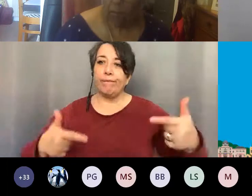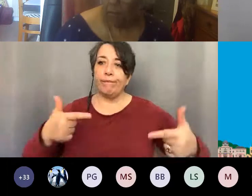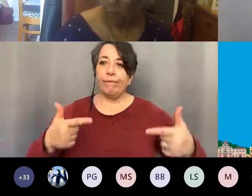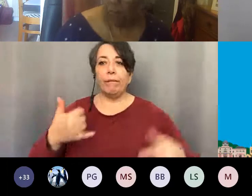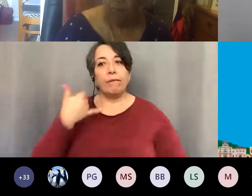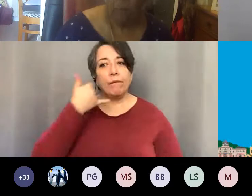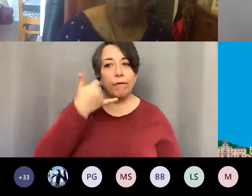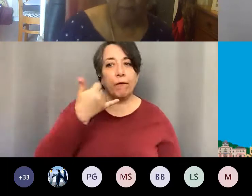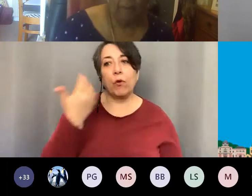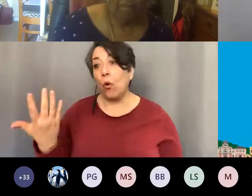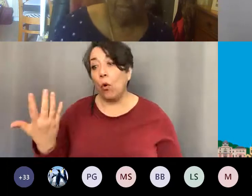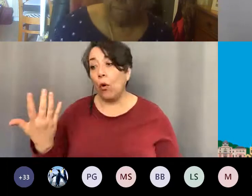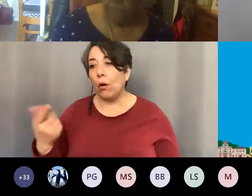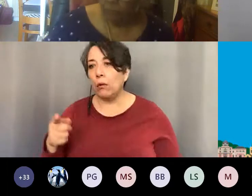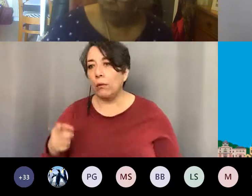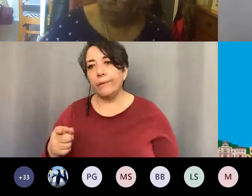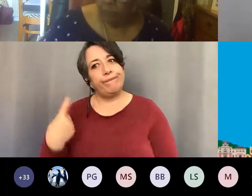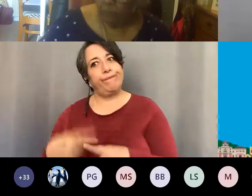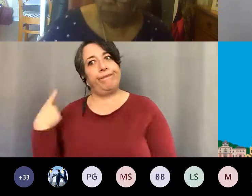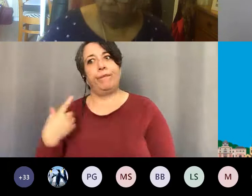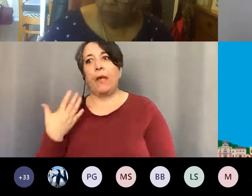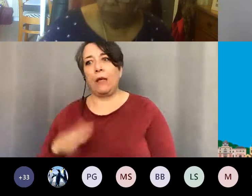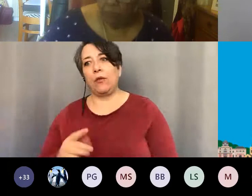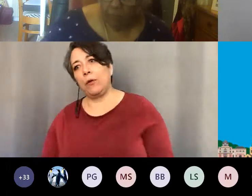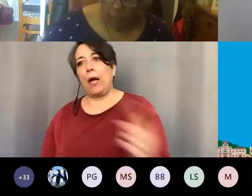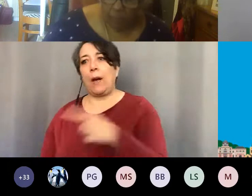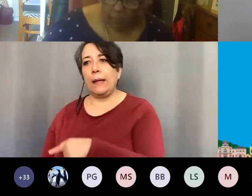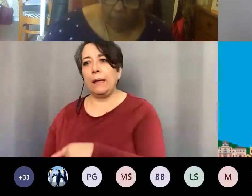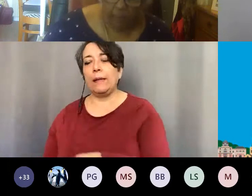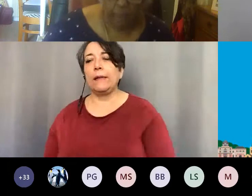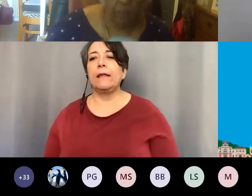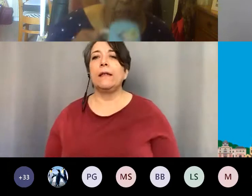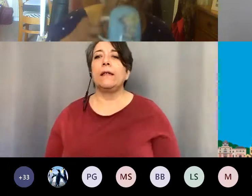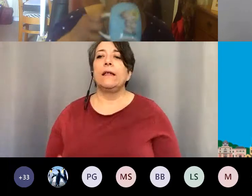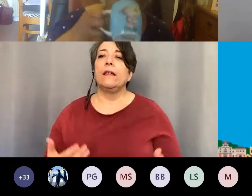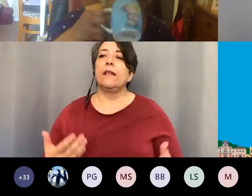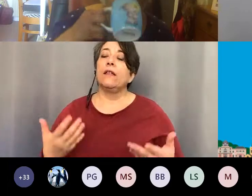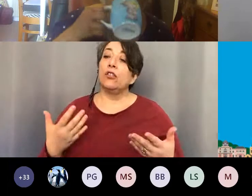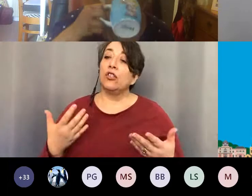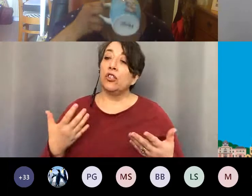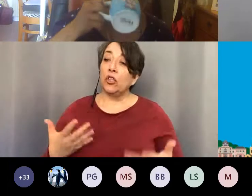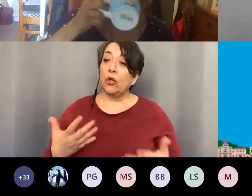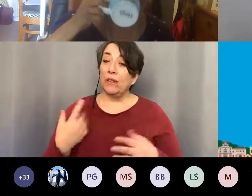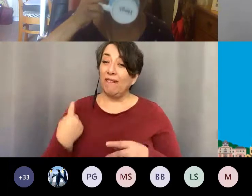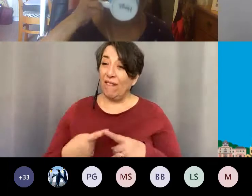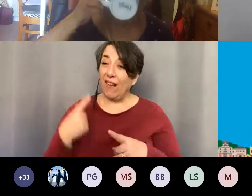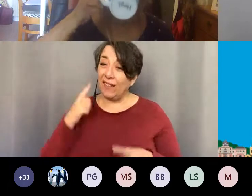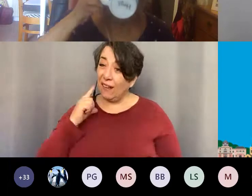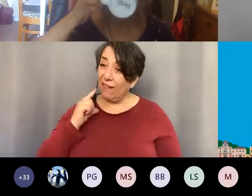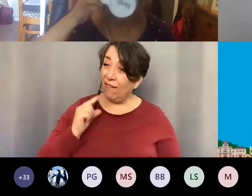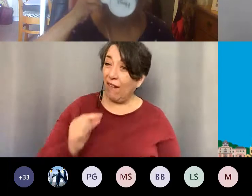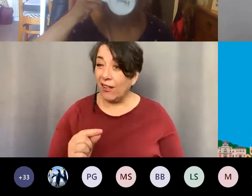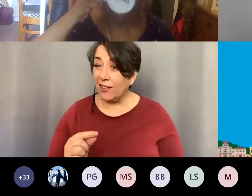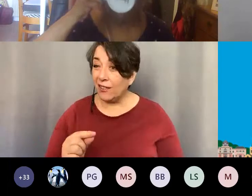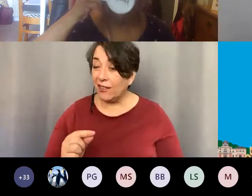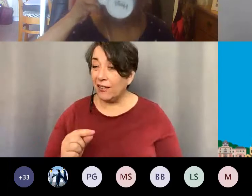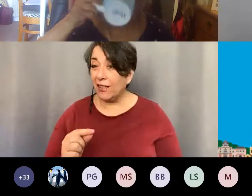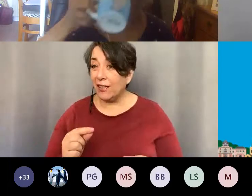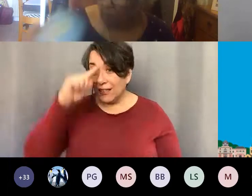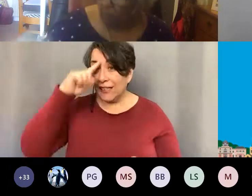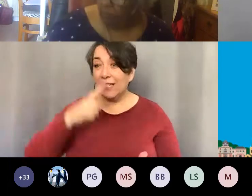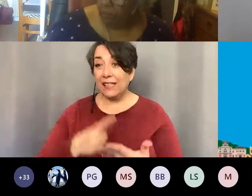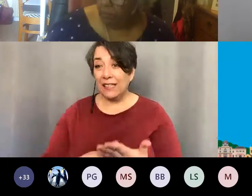actually I think that patient should be managed in primary care or community care, and these will be the next steps I would do on that